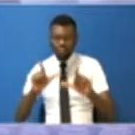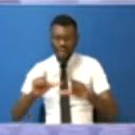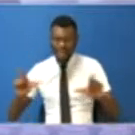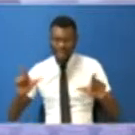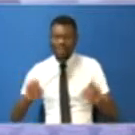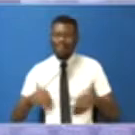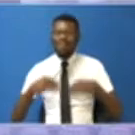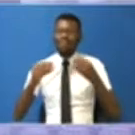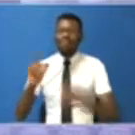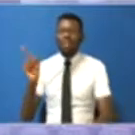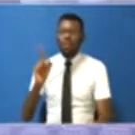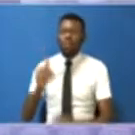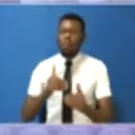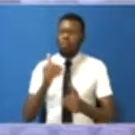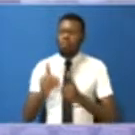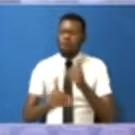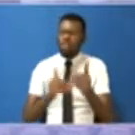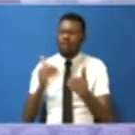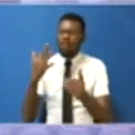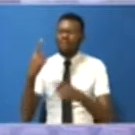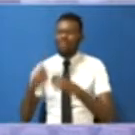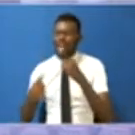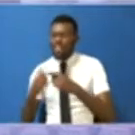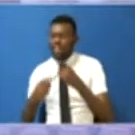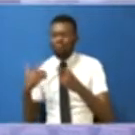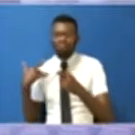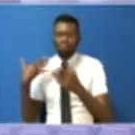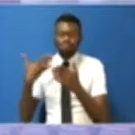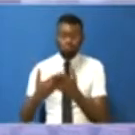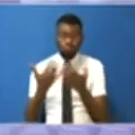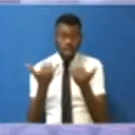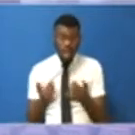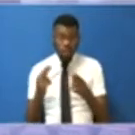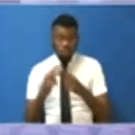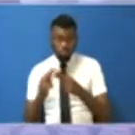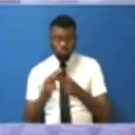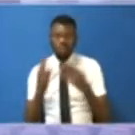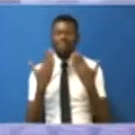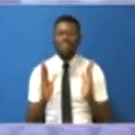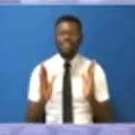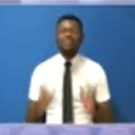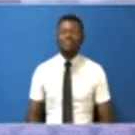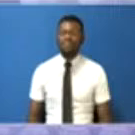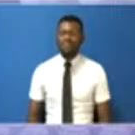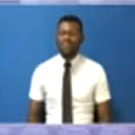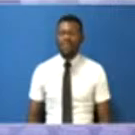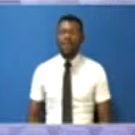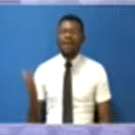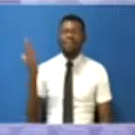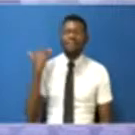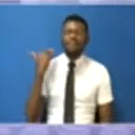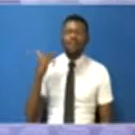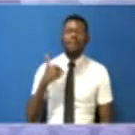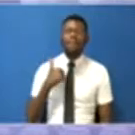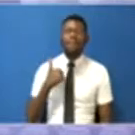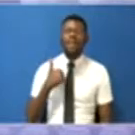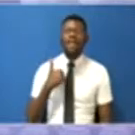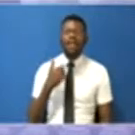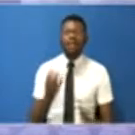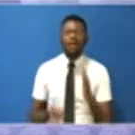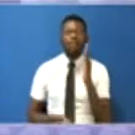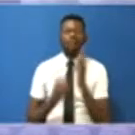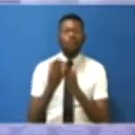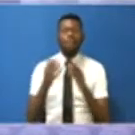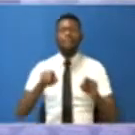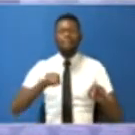nairobi that process has taken five years is now being completed as we speak when i was there i formulated and changed the